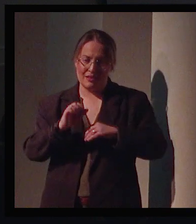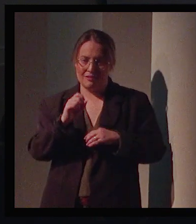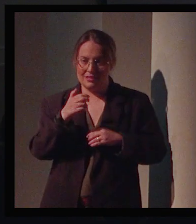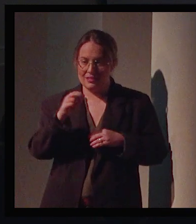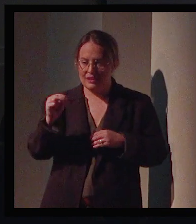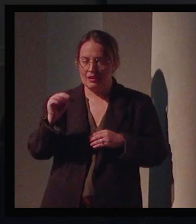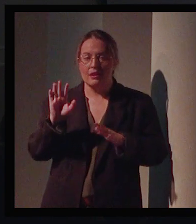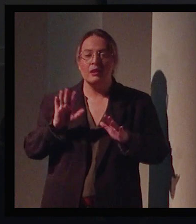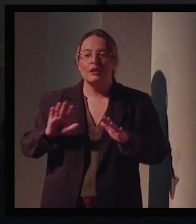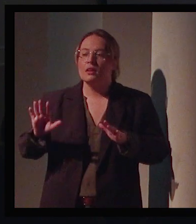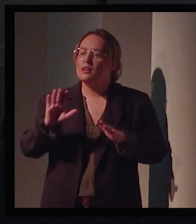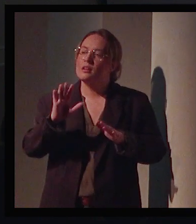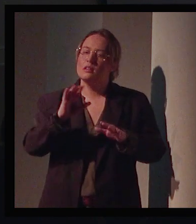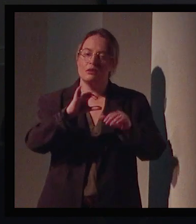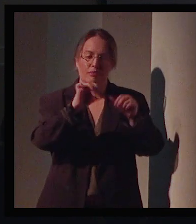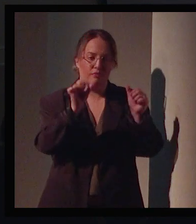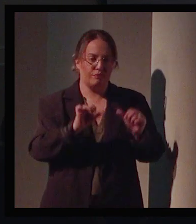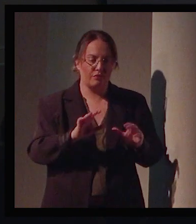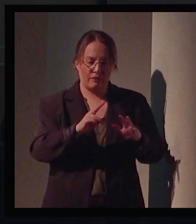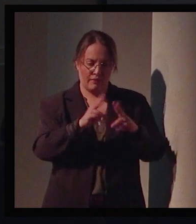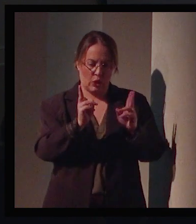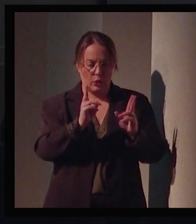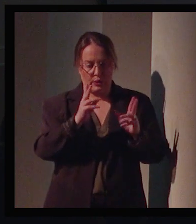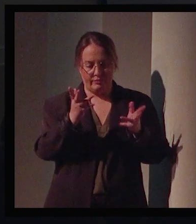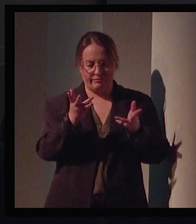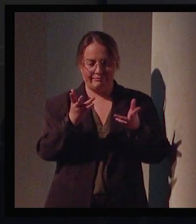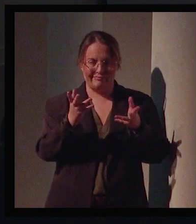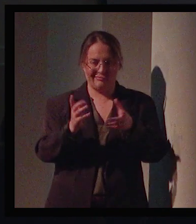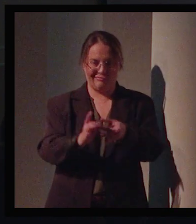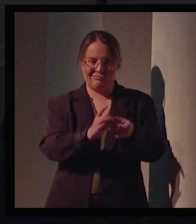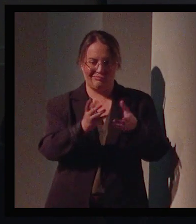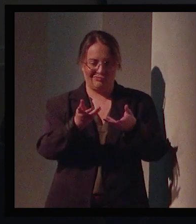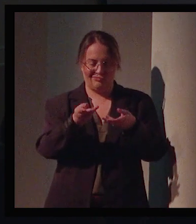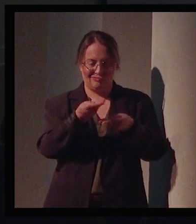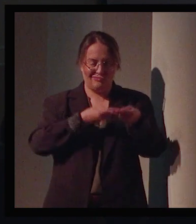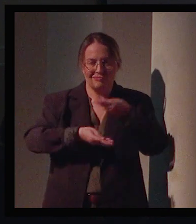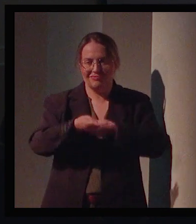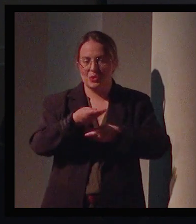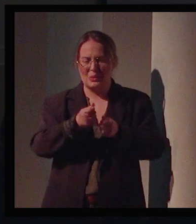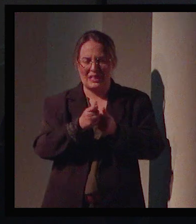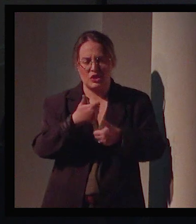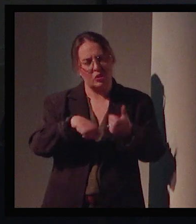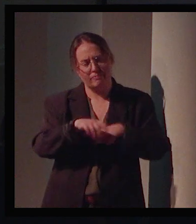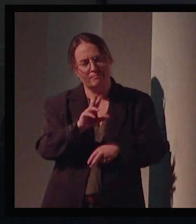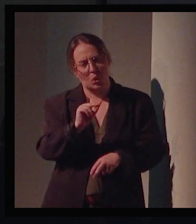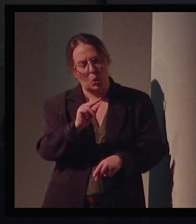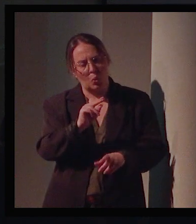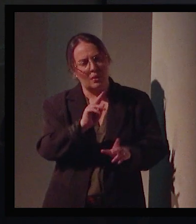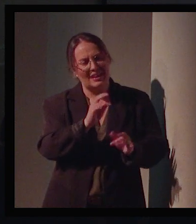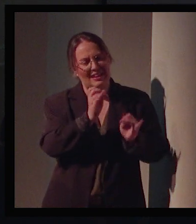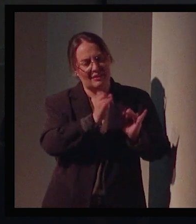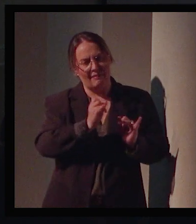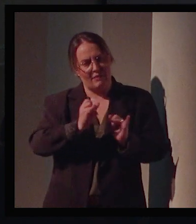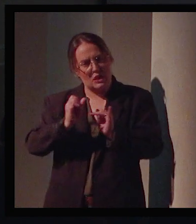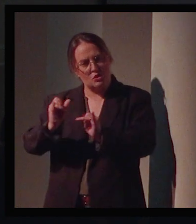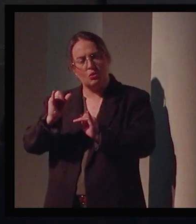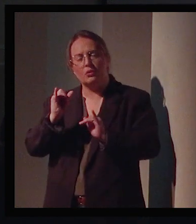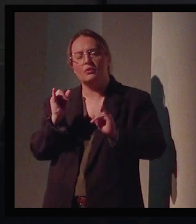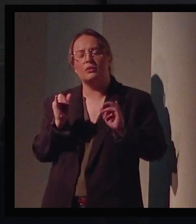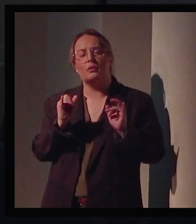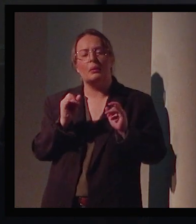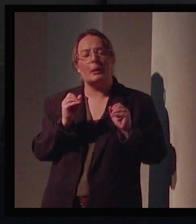to be meaningfully engaging with each other. Each was understandable on its own, but together they made what was for